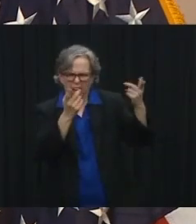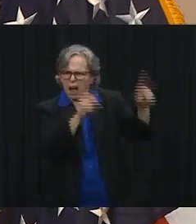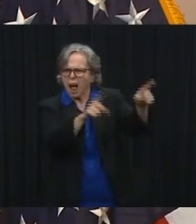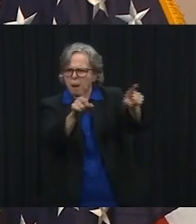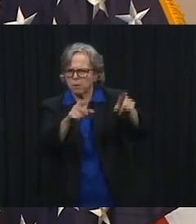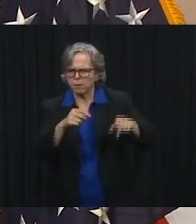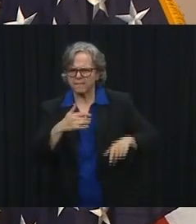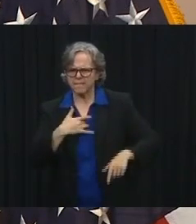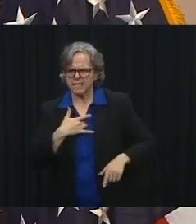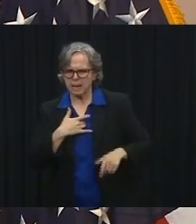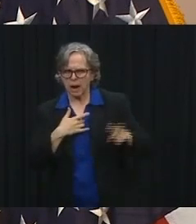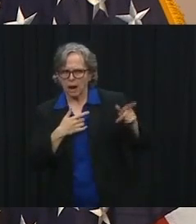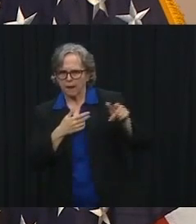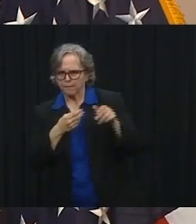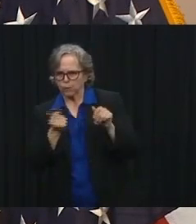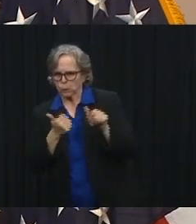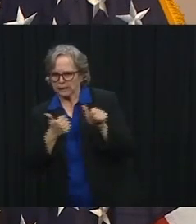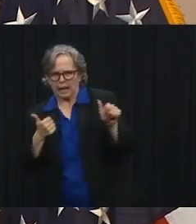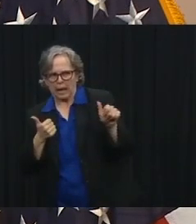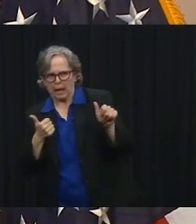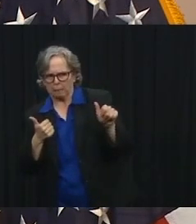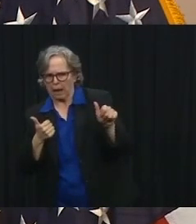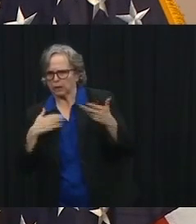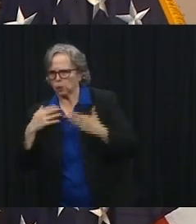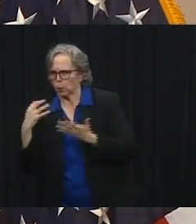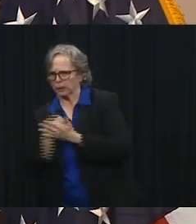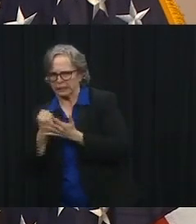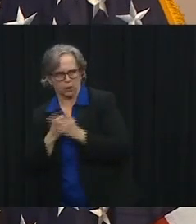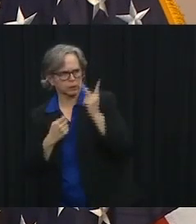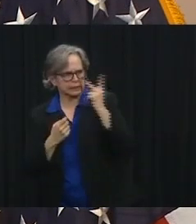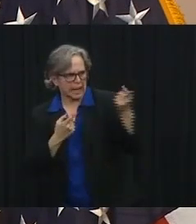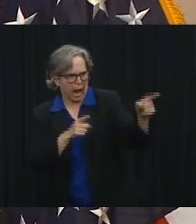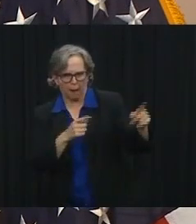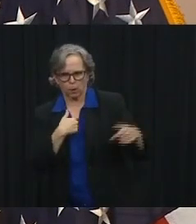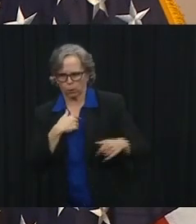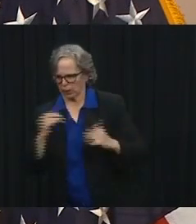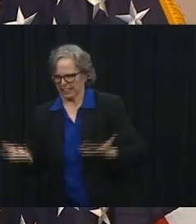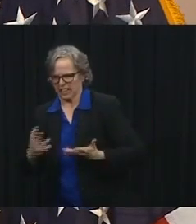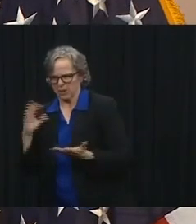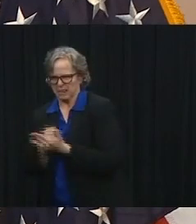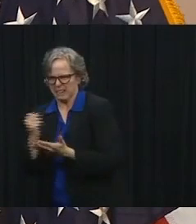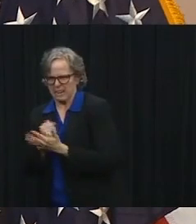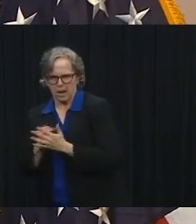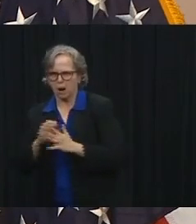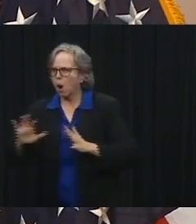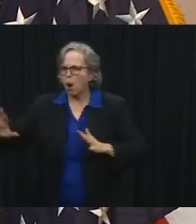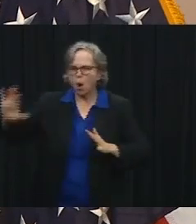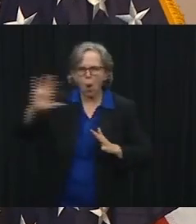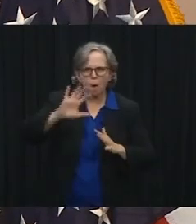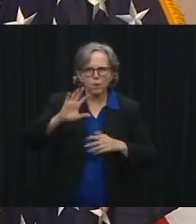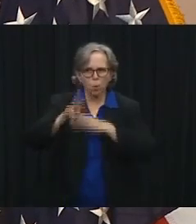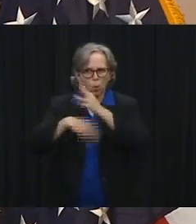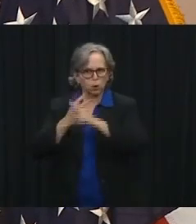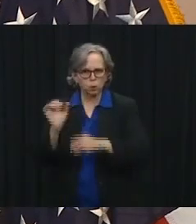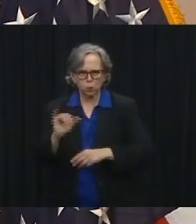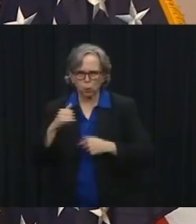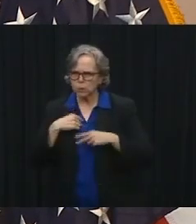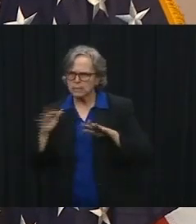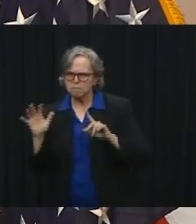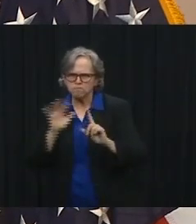and running, and we're learning from what's being done around the world and in New York. And then finally, last slide.